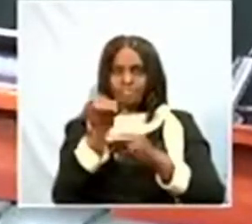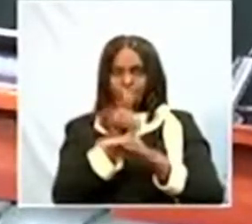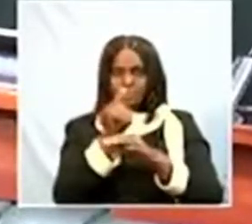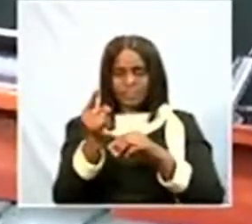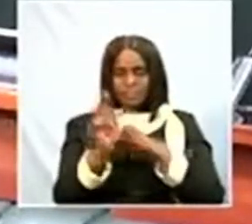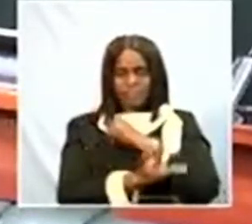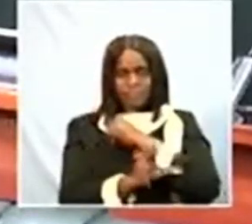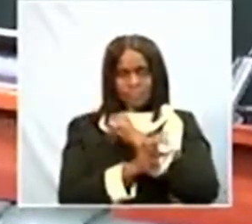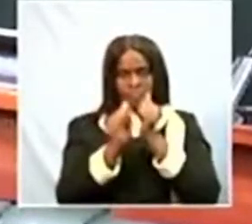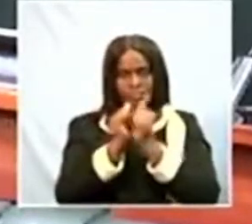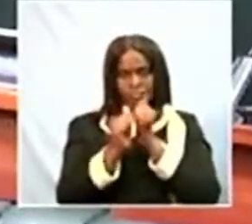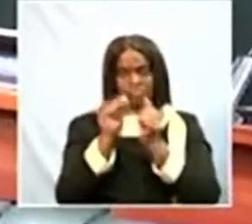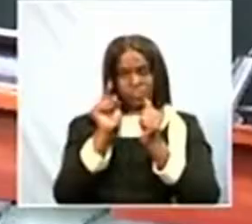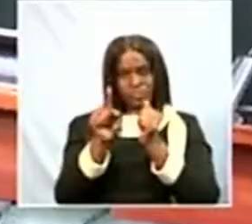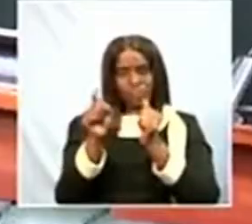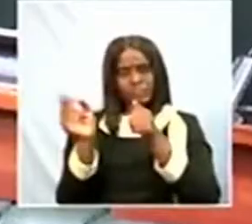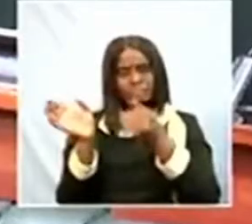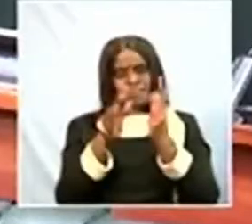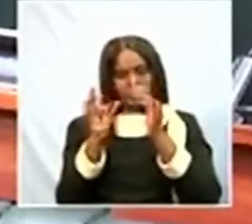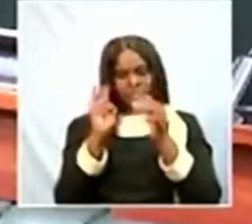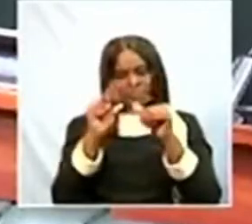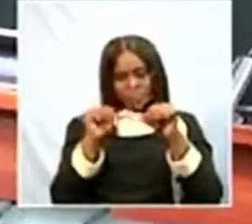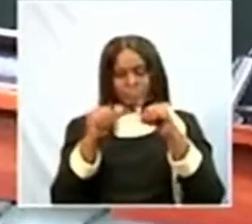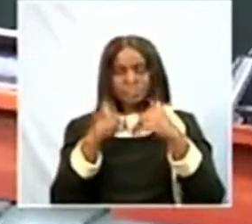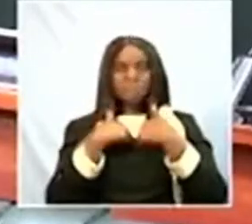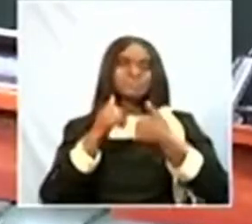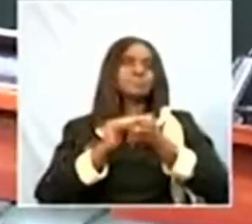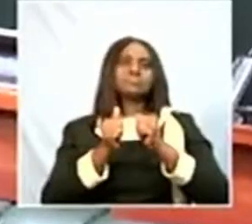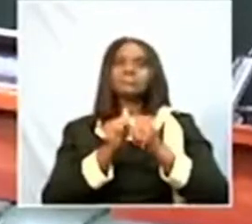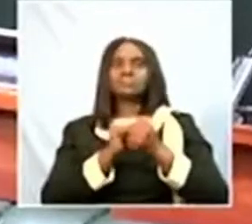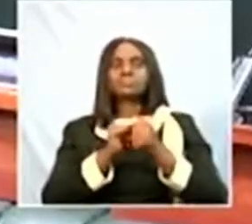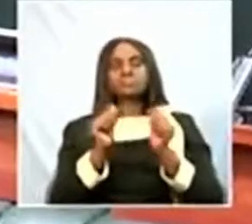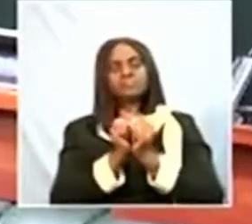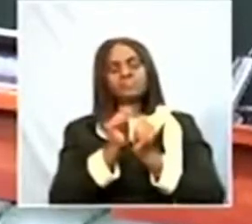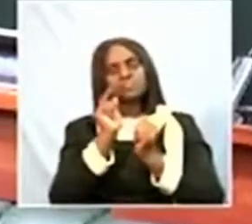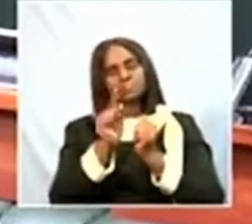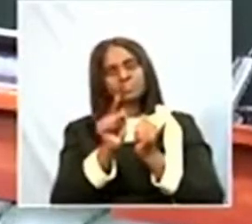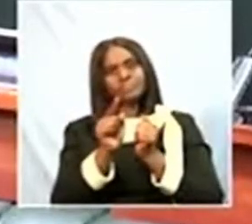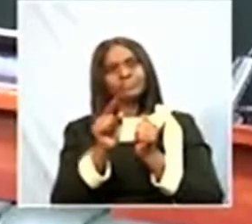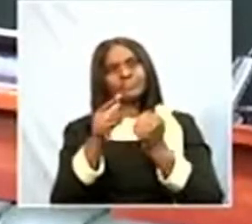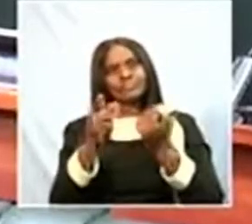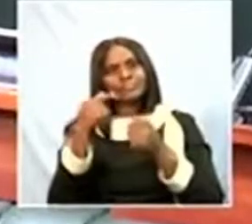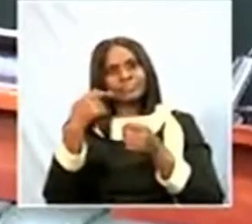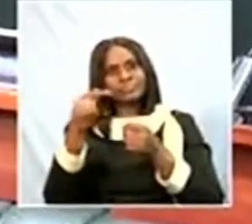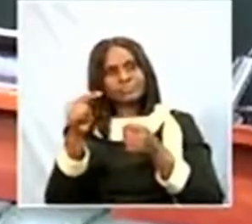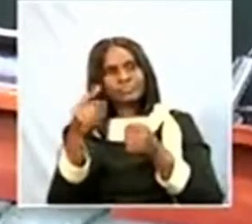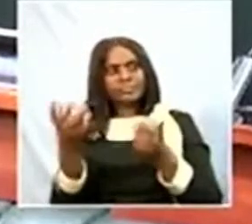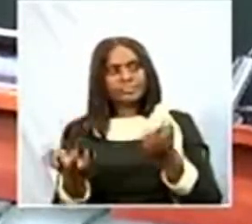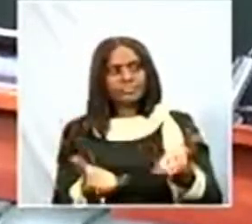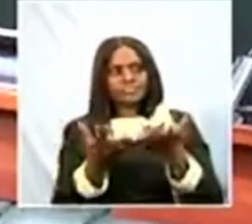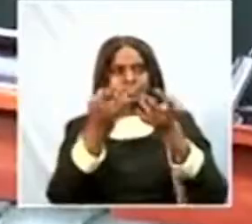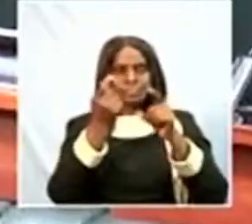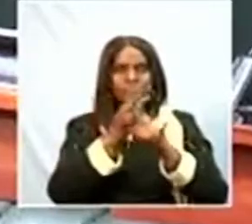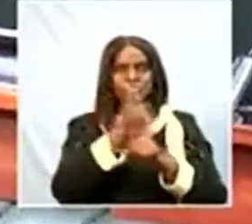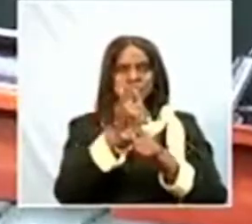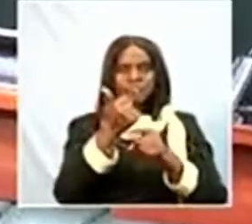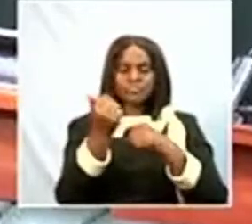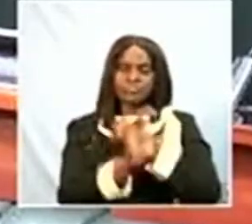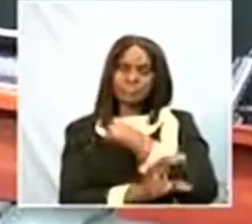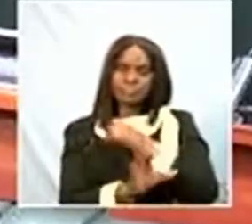that is fighting climate change, we will still be affected by the greenhouse gases from other